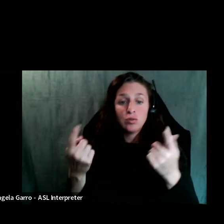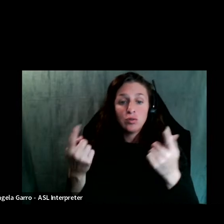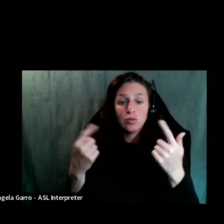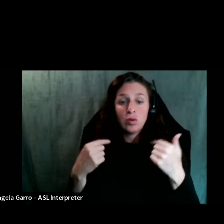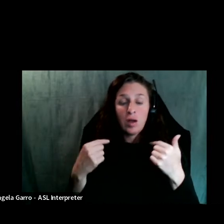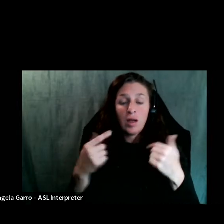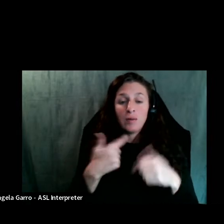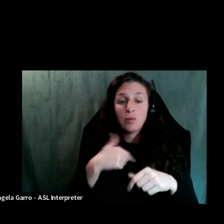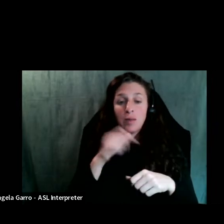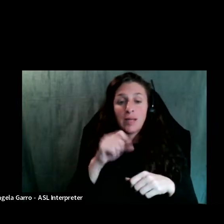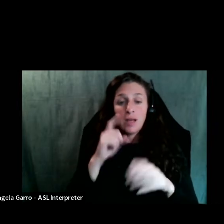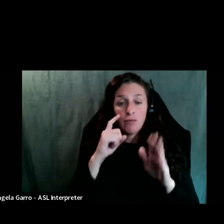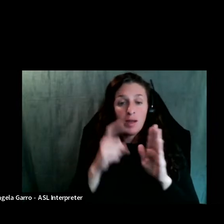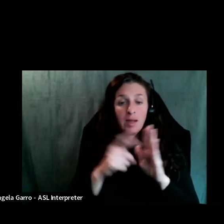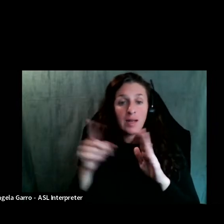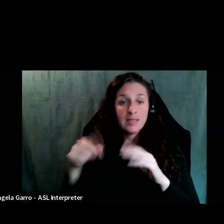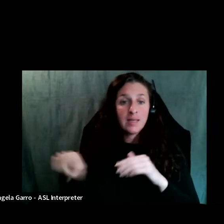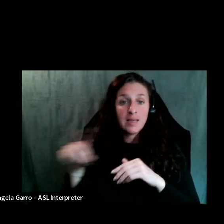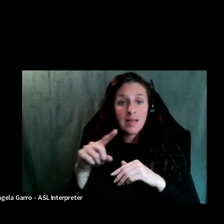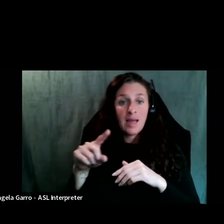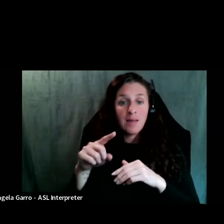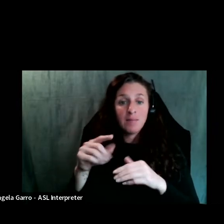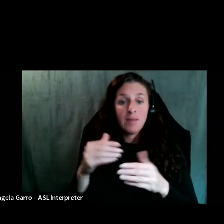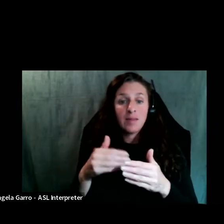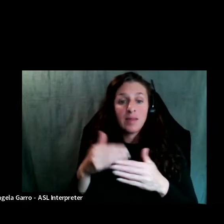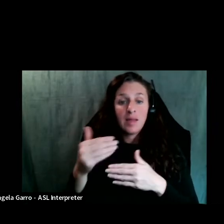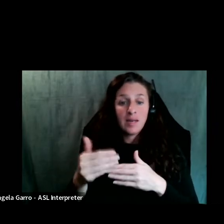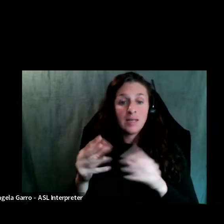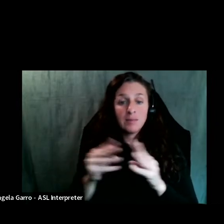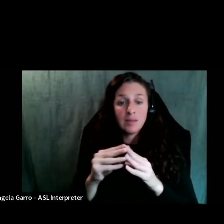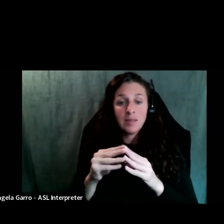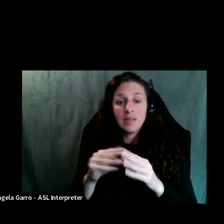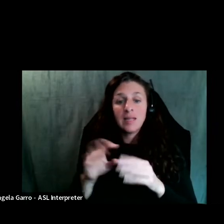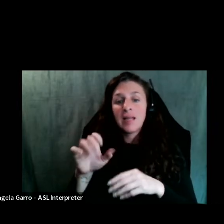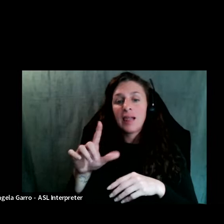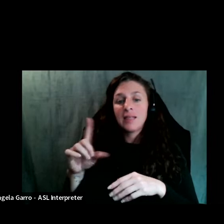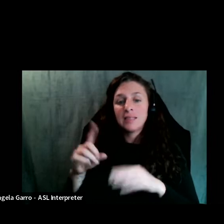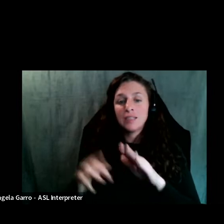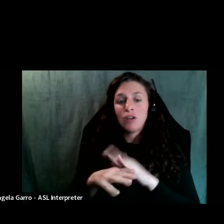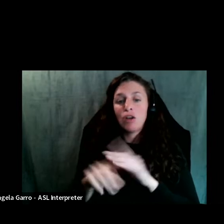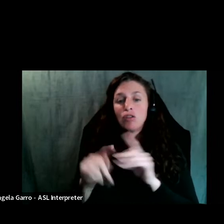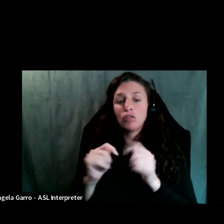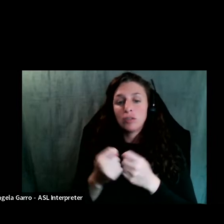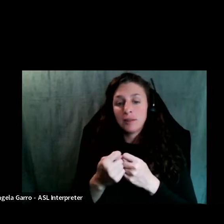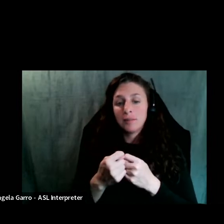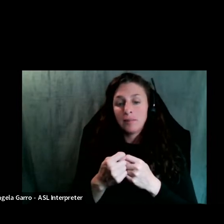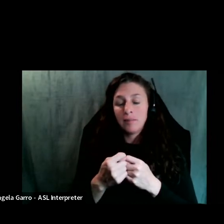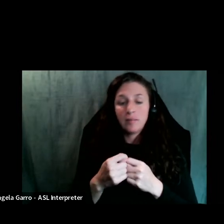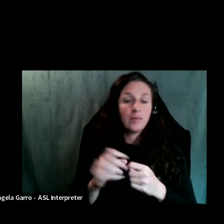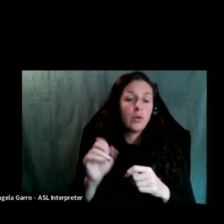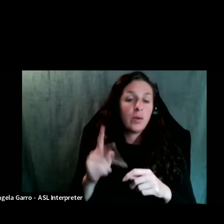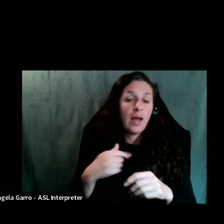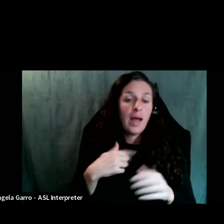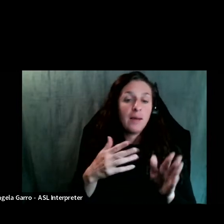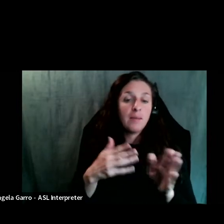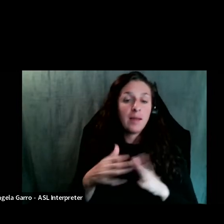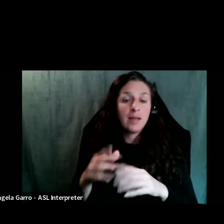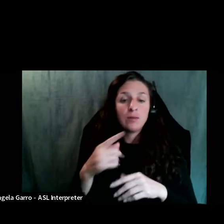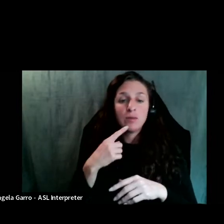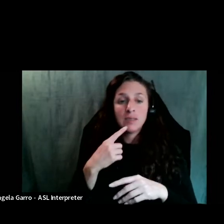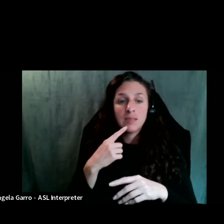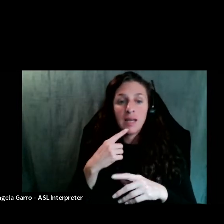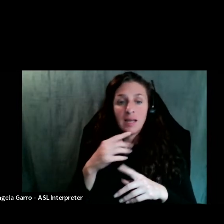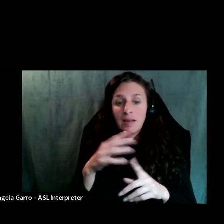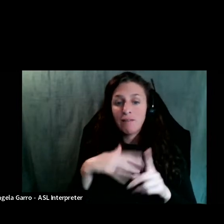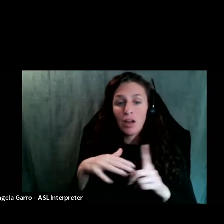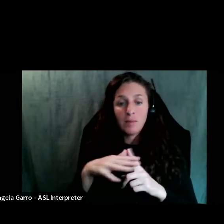can recognize them at the next meeting. The ELD soccer team. Yeah. From Bridge. Mm-hmm. And I was going to say environmental. I'm just